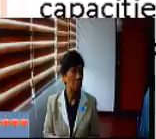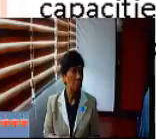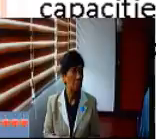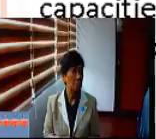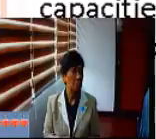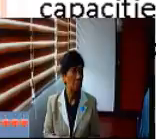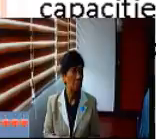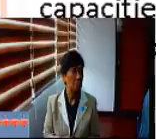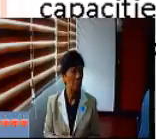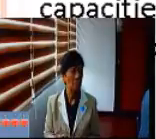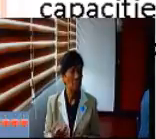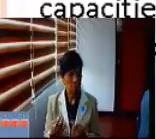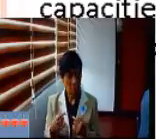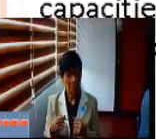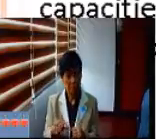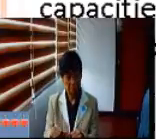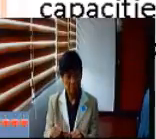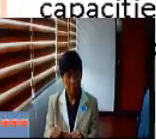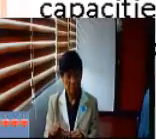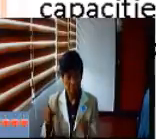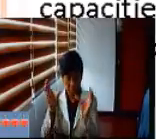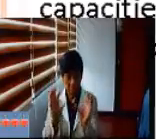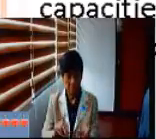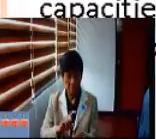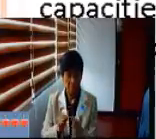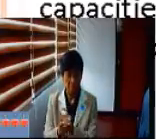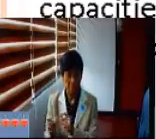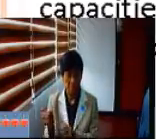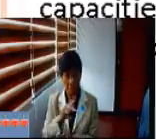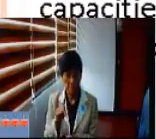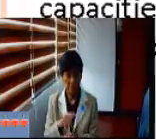Going now to climate change and Philippine fisheries, well,